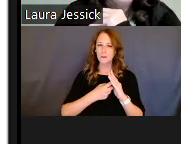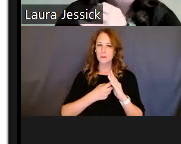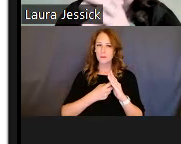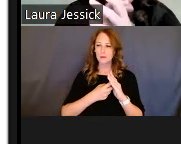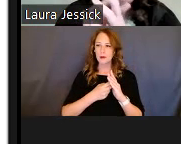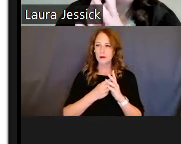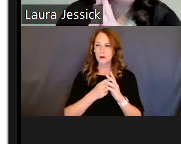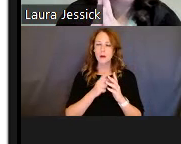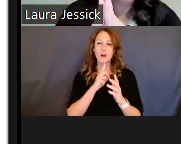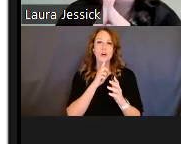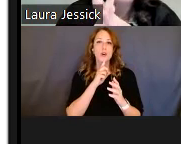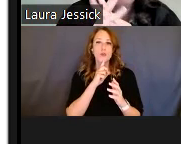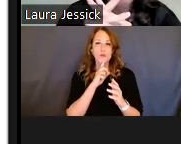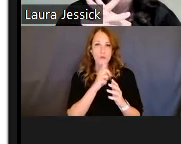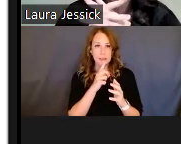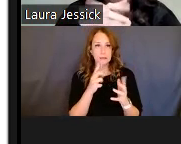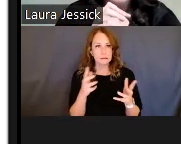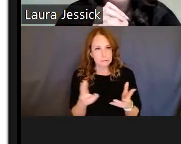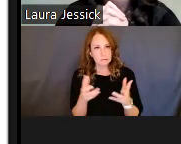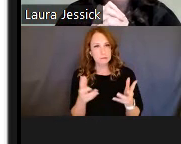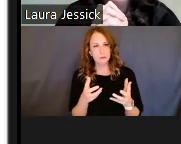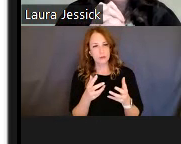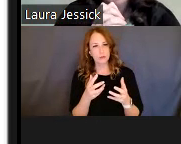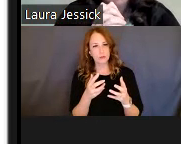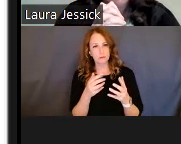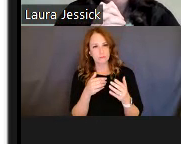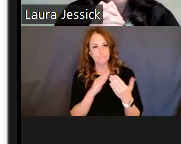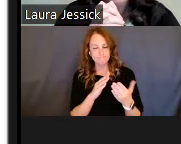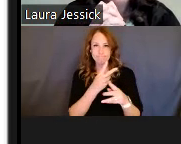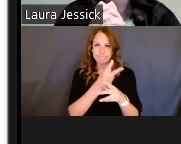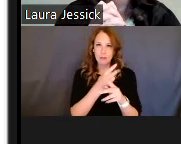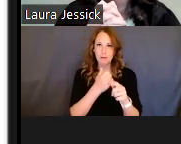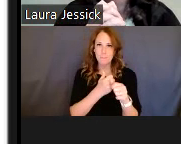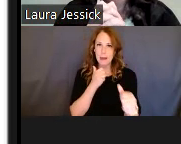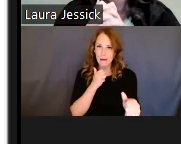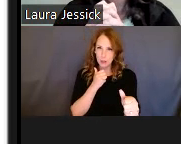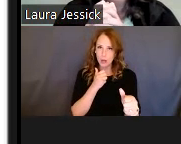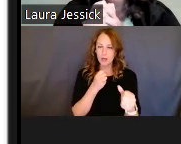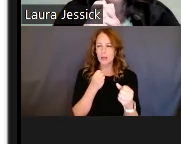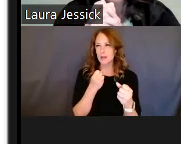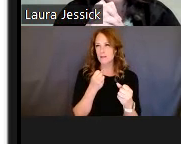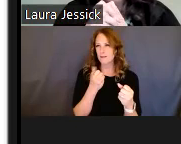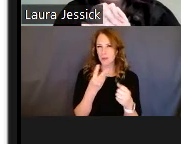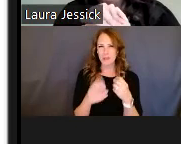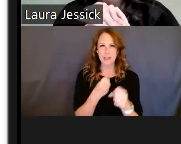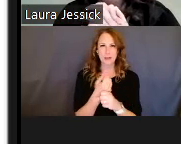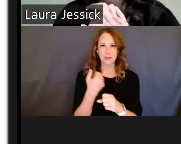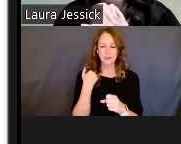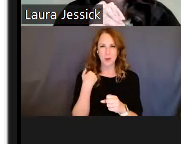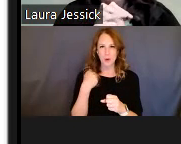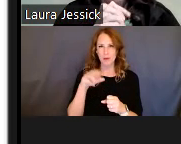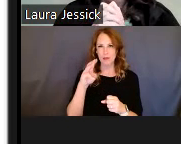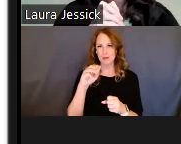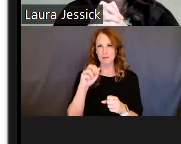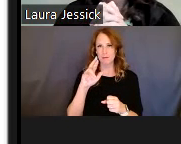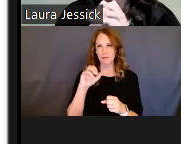the real push to address this backlog began years ago, really through, I think, Mariska Hargitay and her